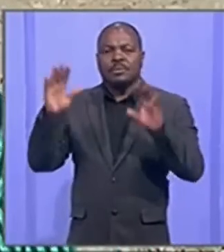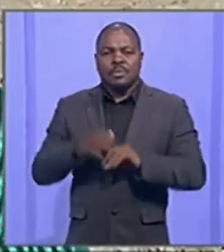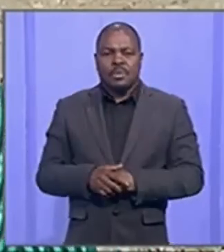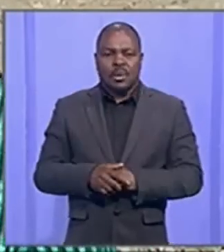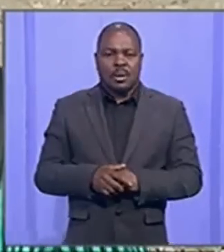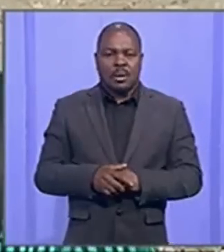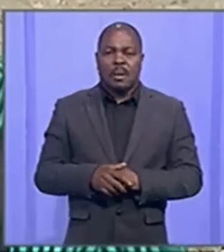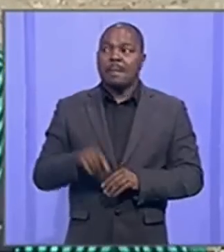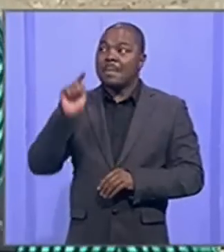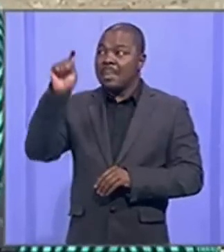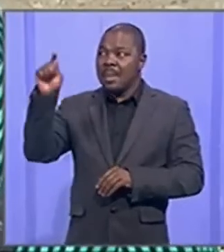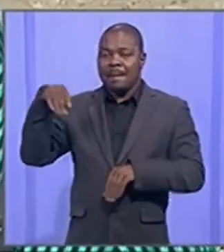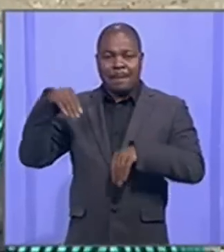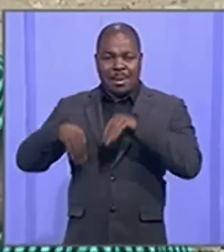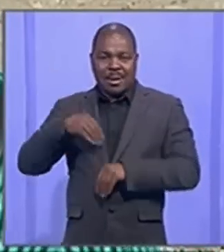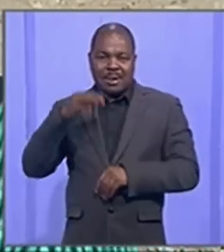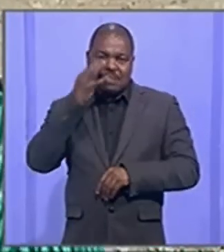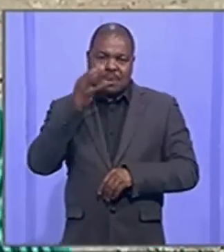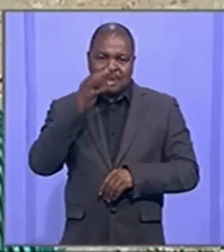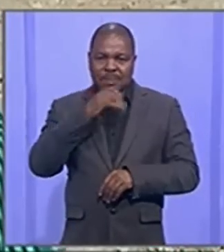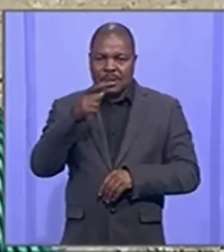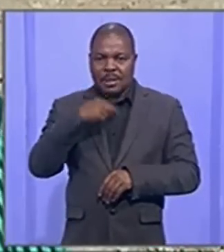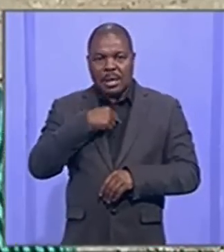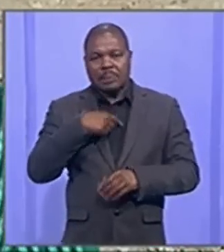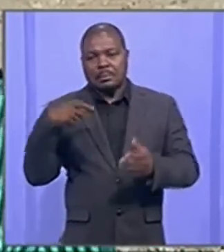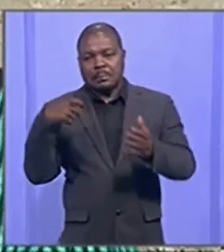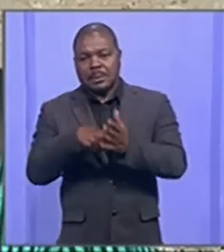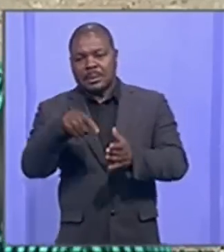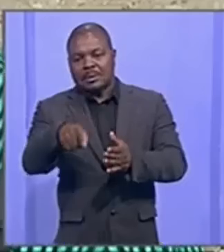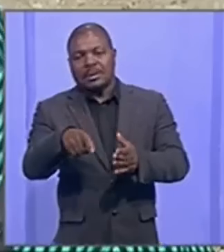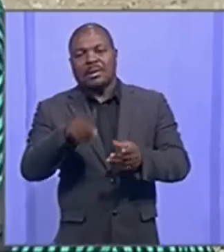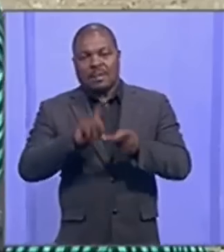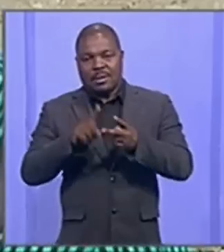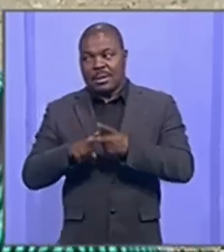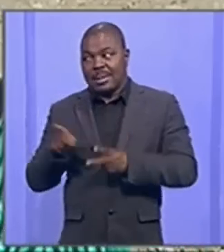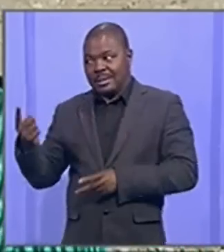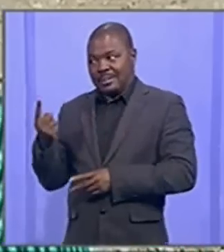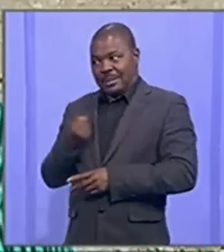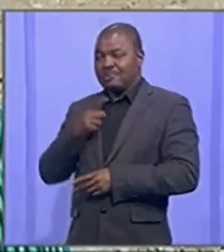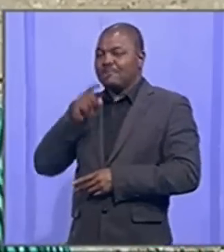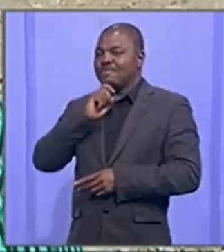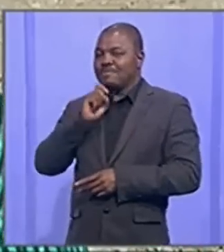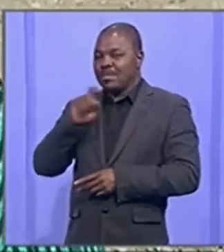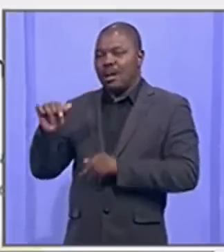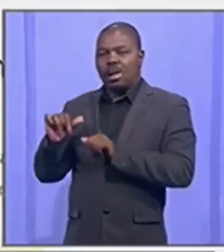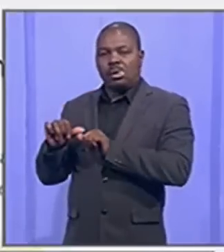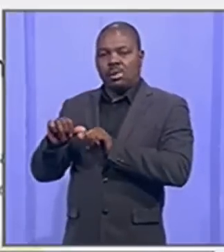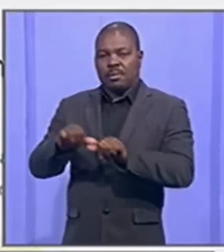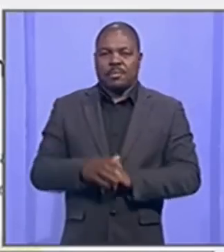one mobuo o ba reng ga ba support illegal mining ba o dirisa gore bone ba nne le